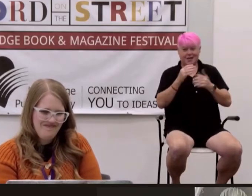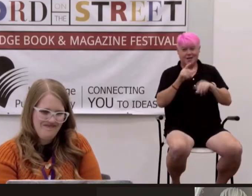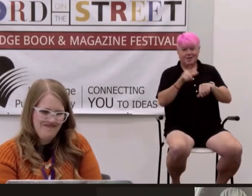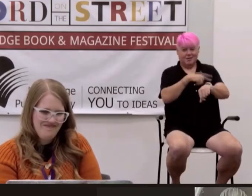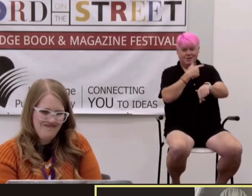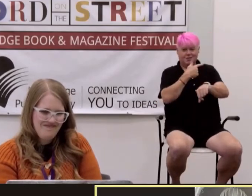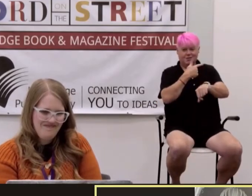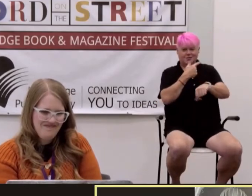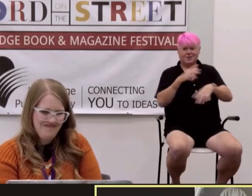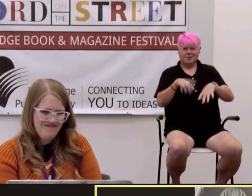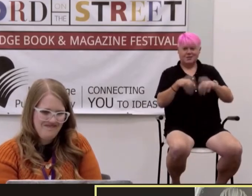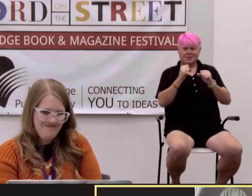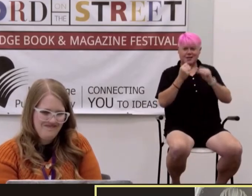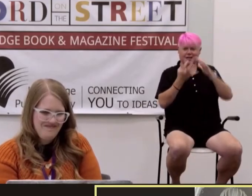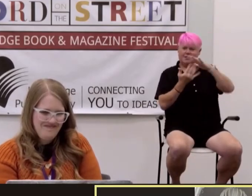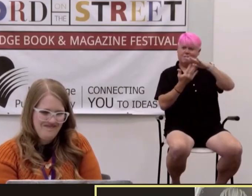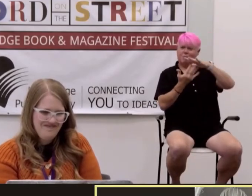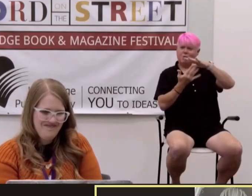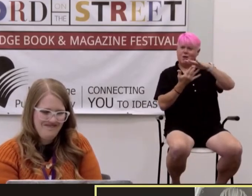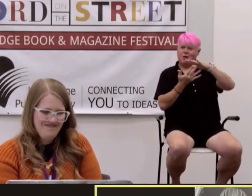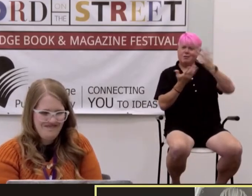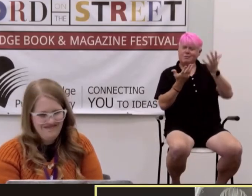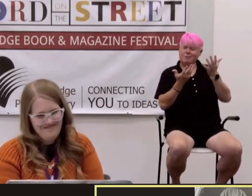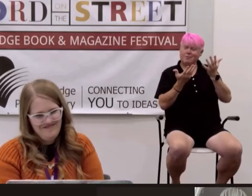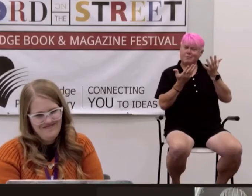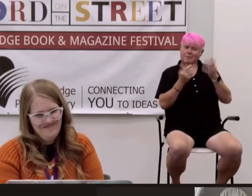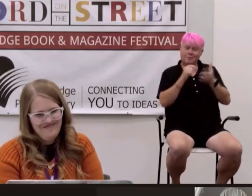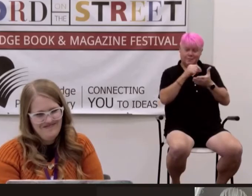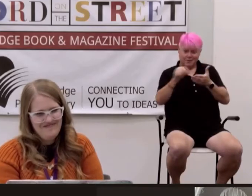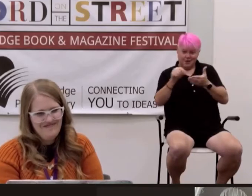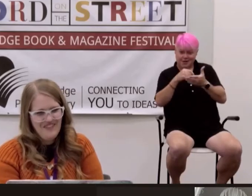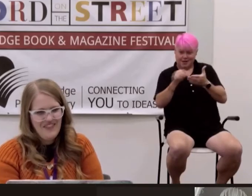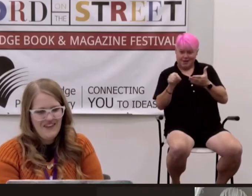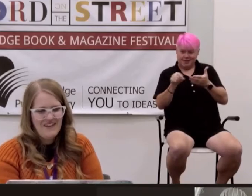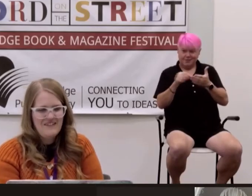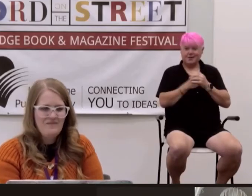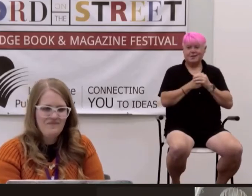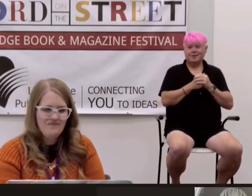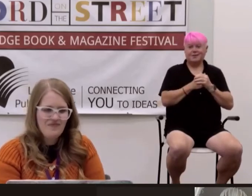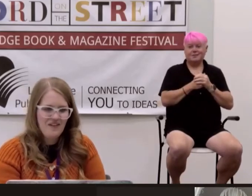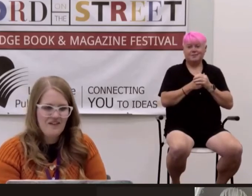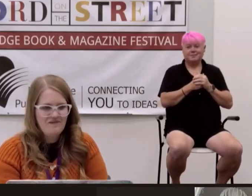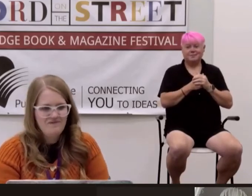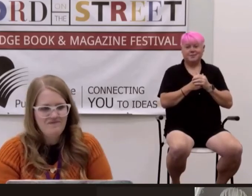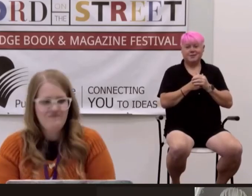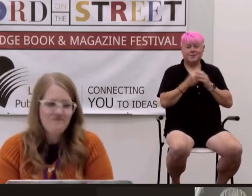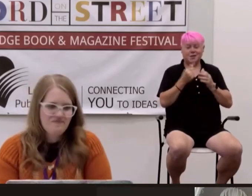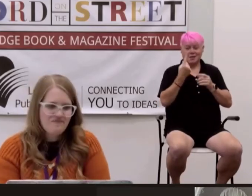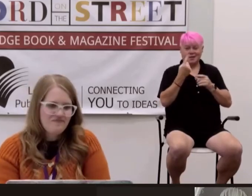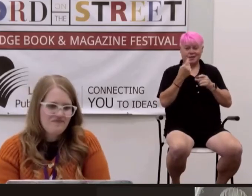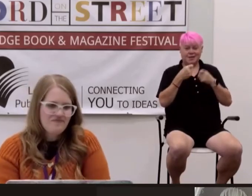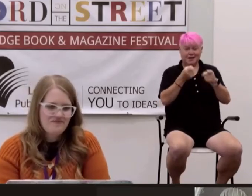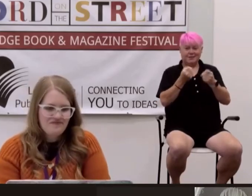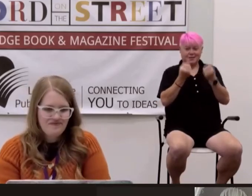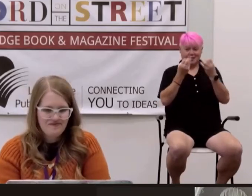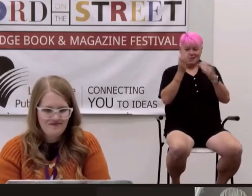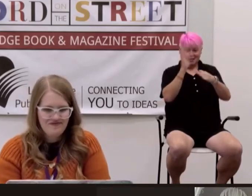potatoes? Right? Writing all these recipes. So was there a recipe that gave us a lot of